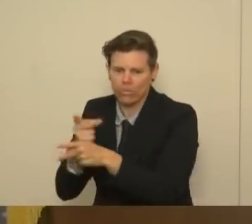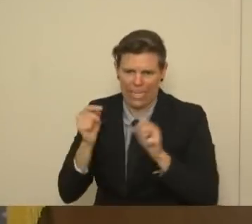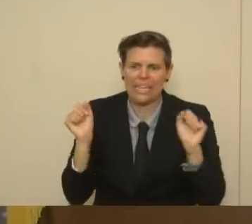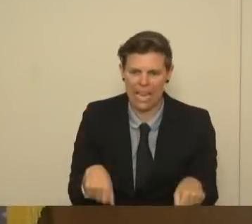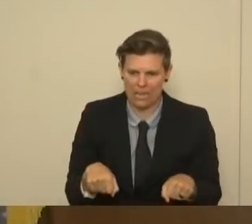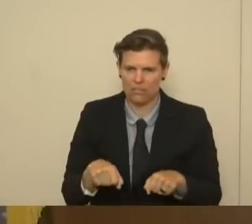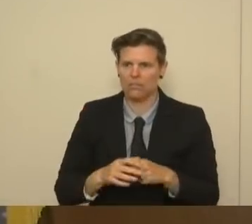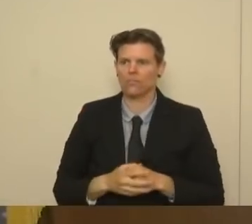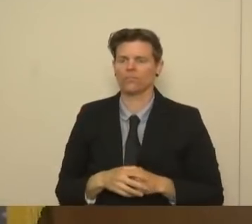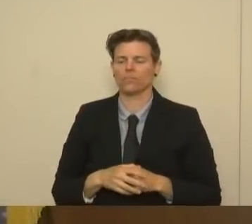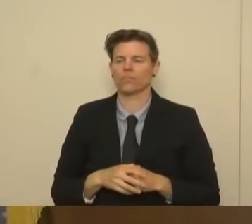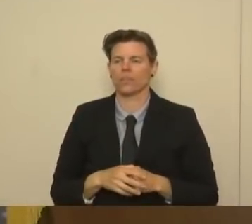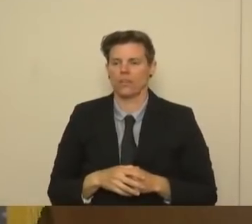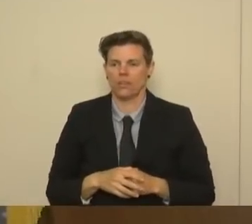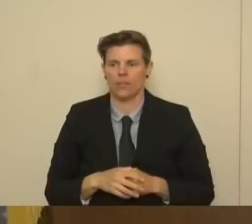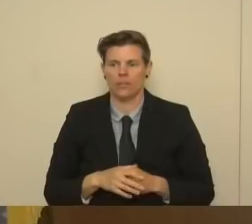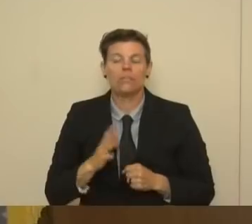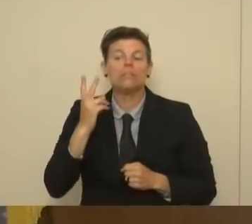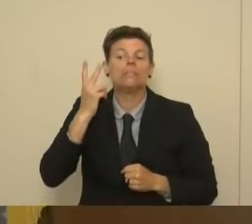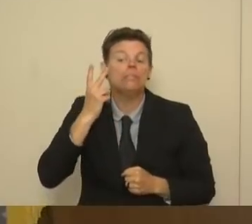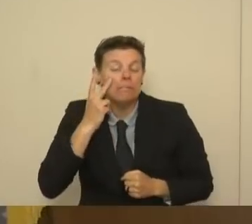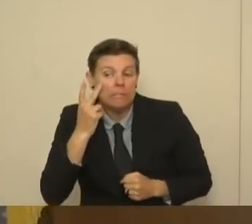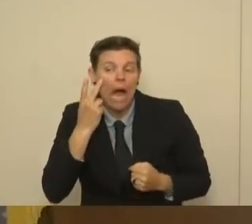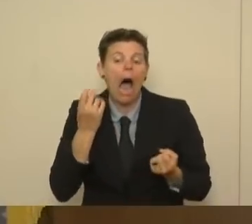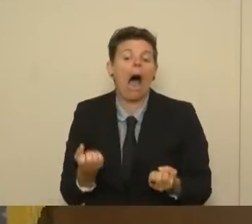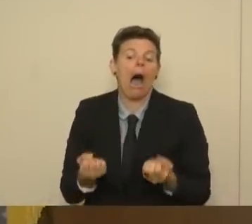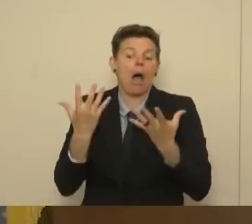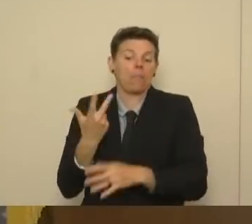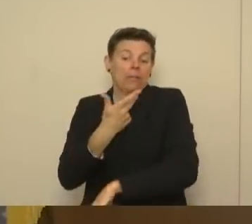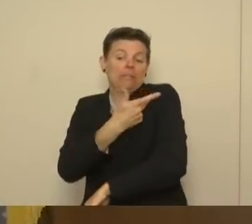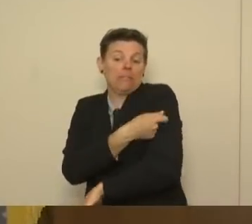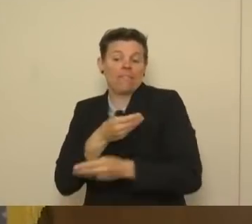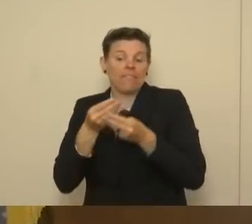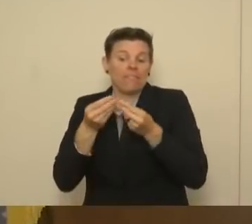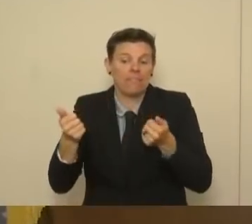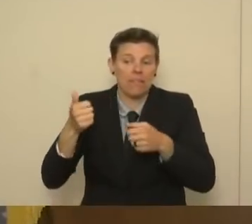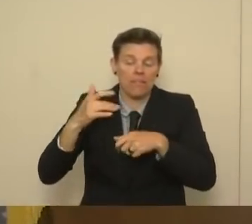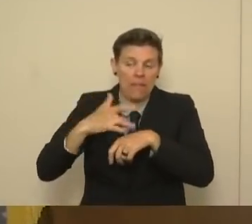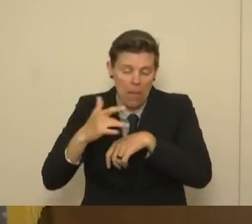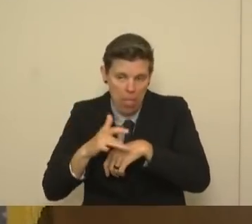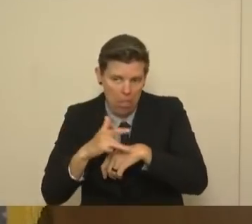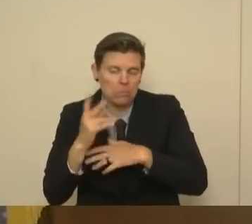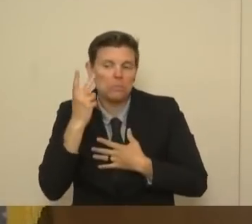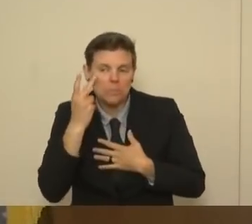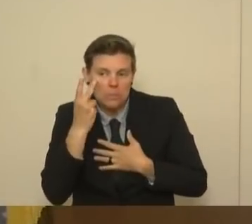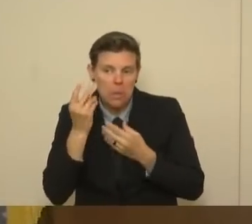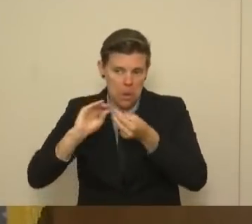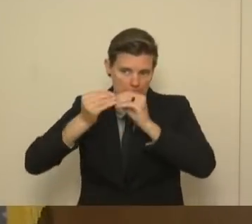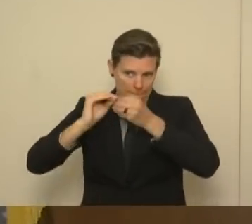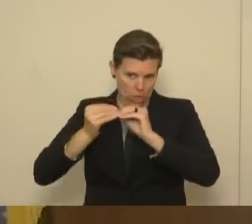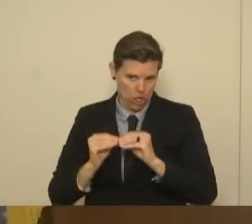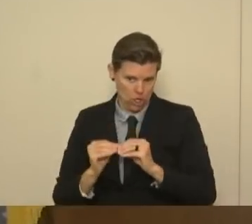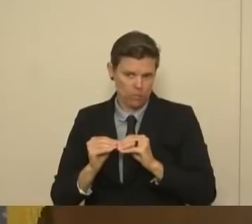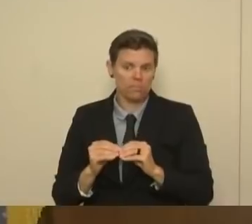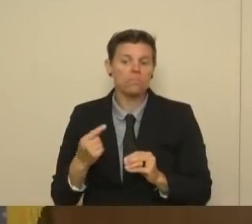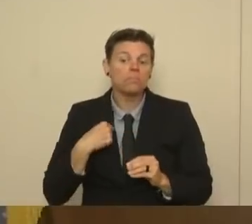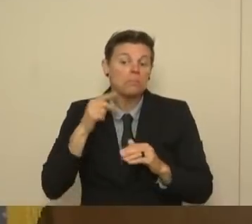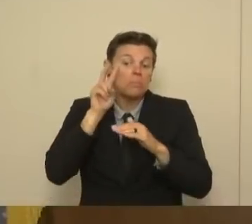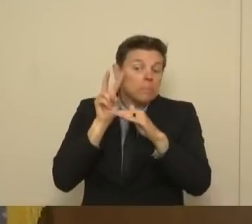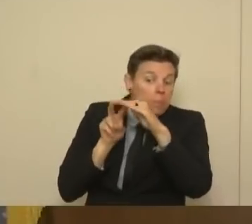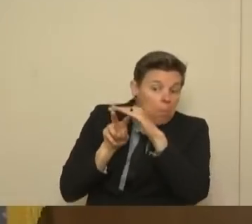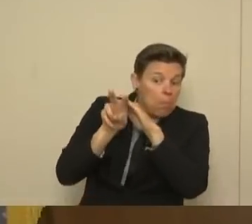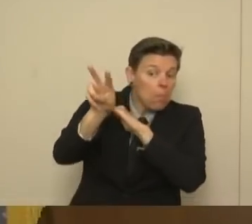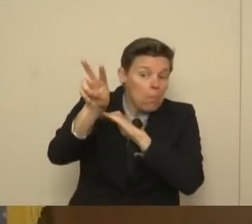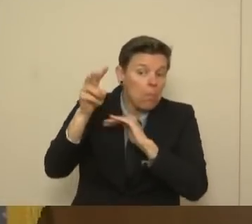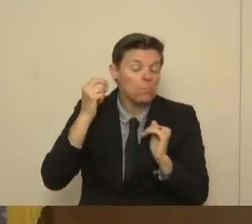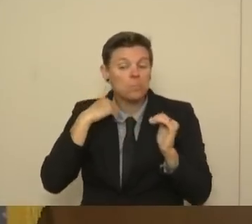much vaccine is available, and I do expect this. I expect there to be a fairly